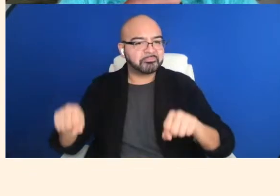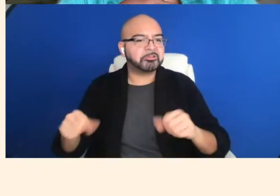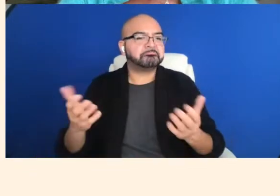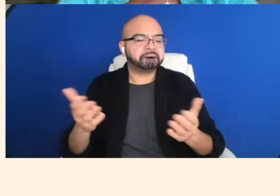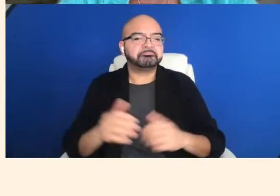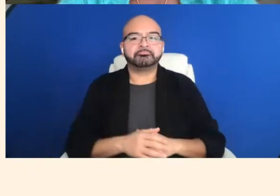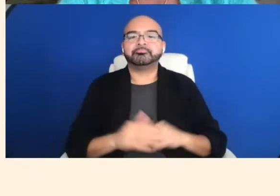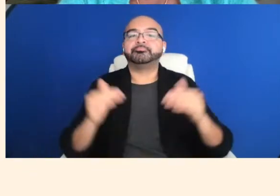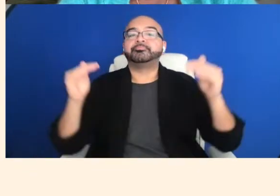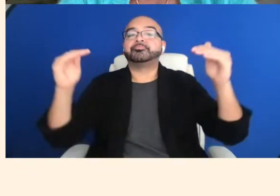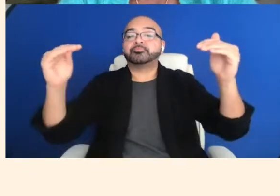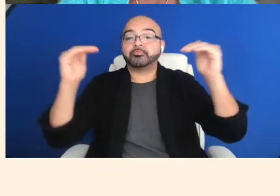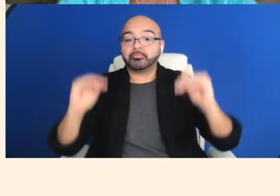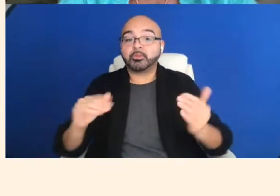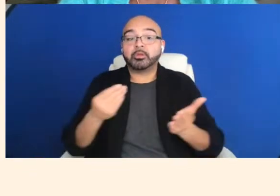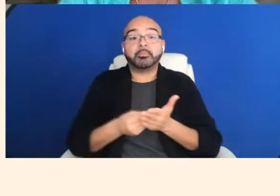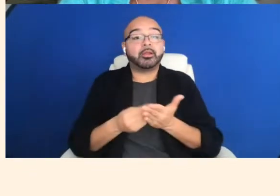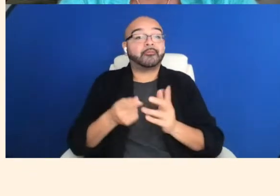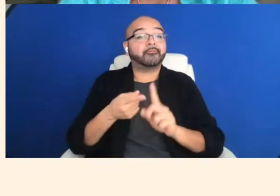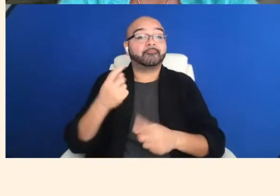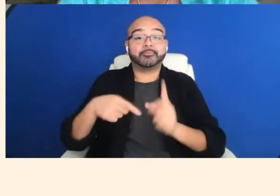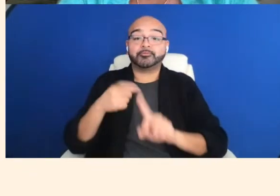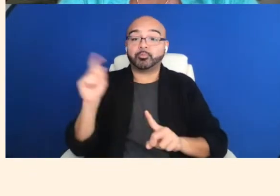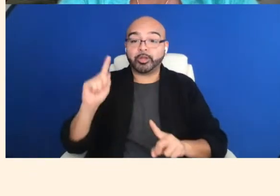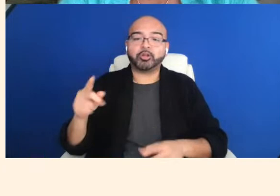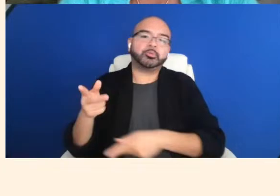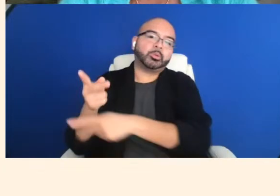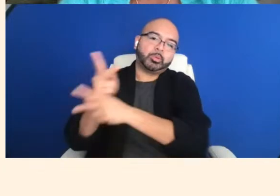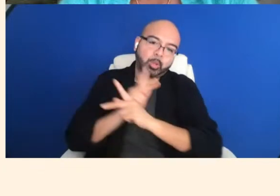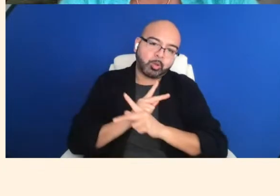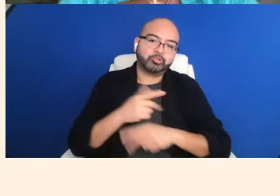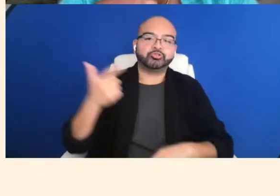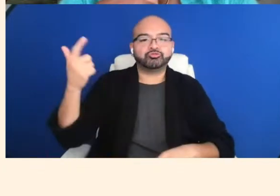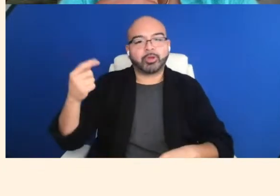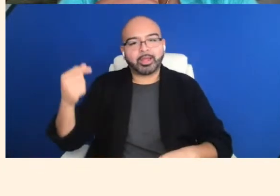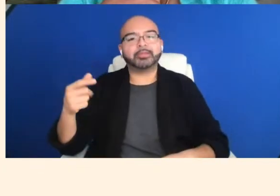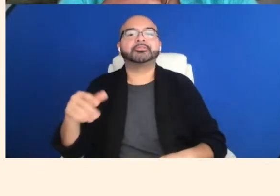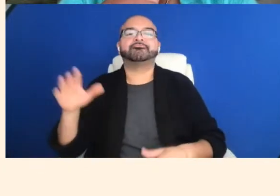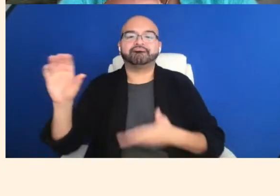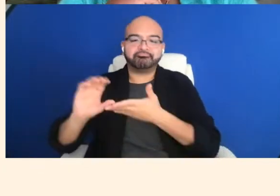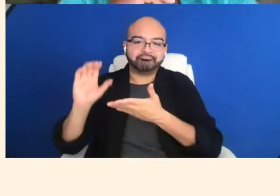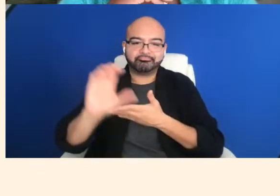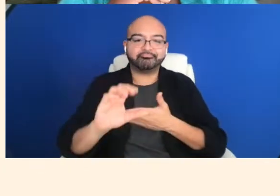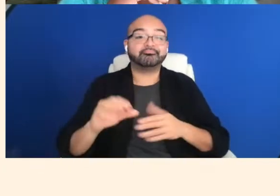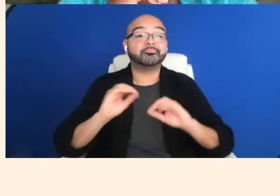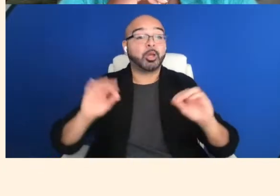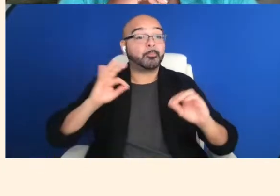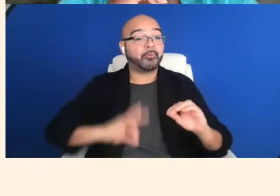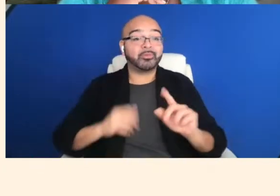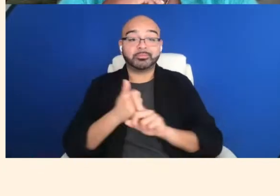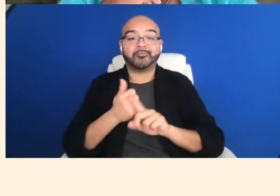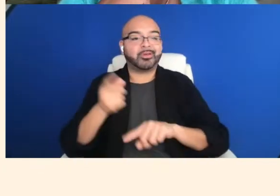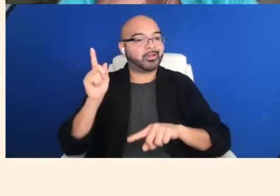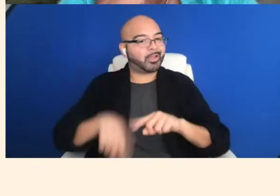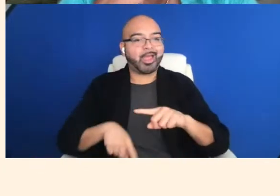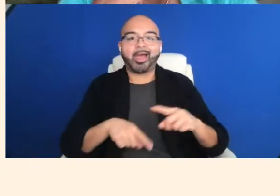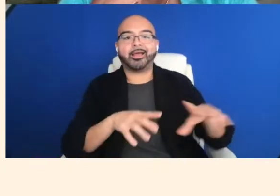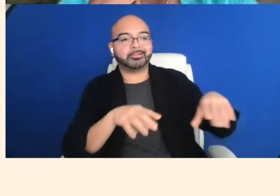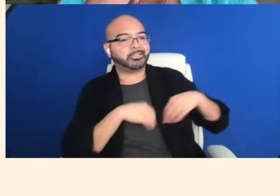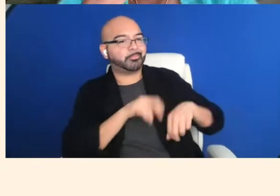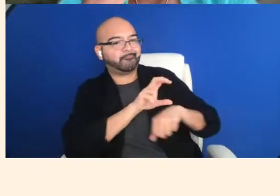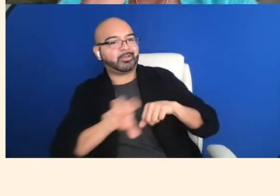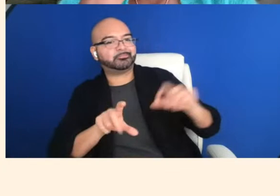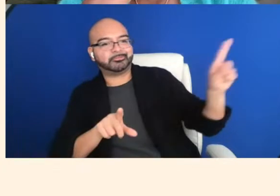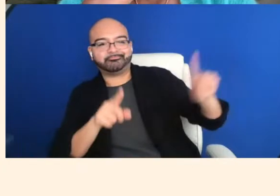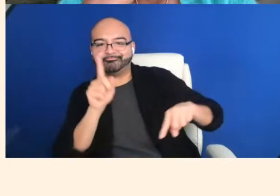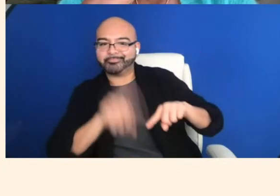Their capital comes from loans, grants, and subsidies. Nonprofits are not able to bring in investment. There are some